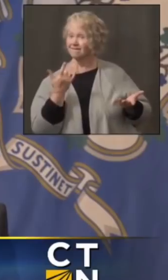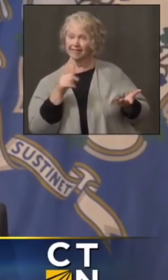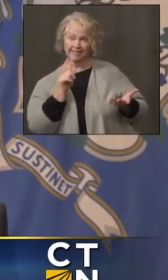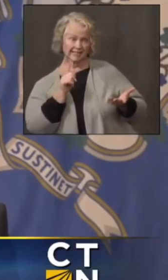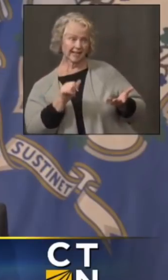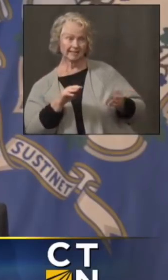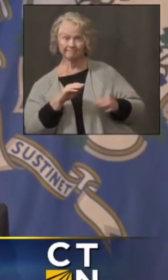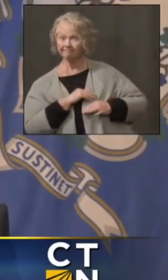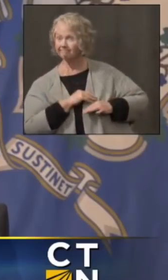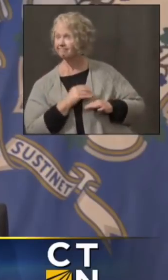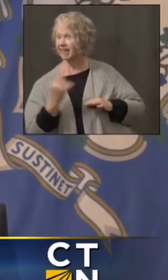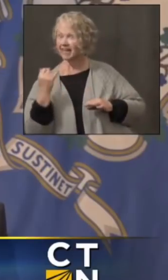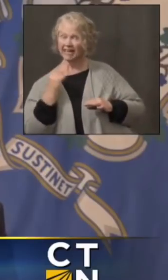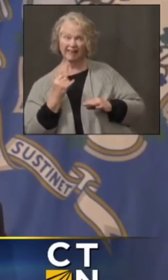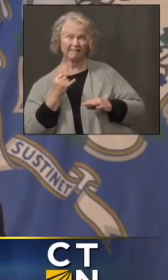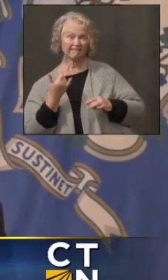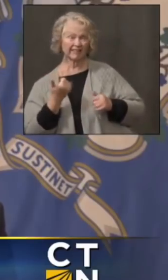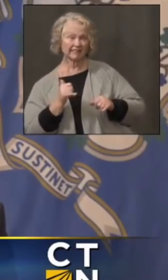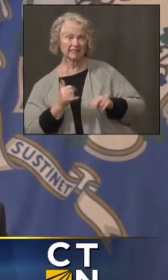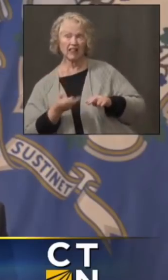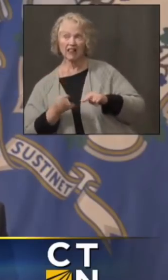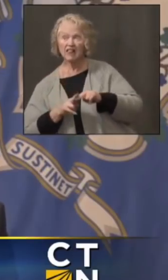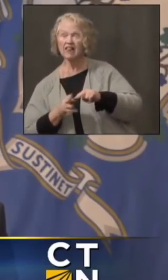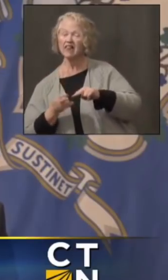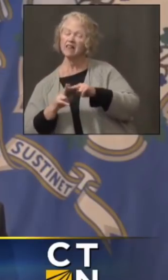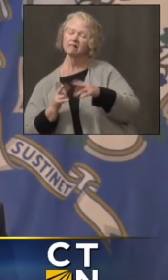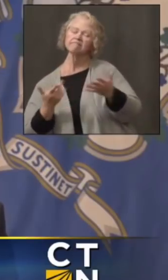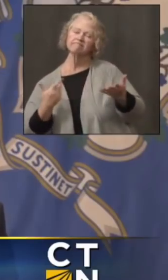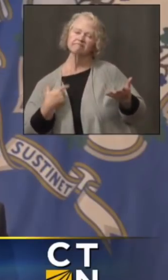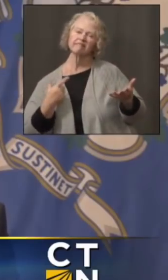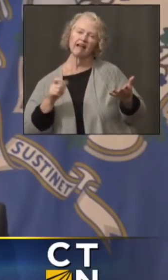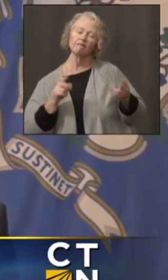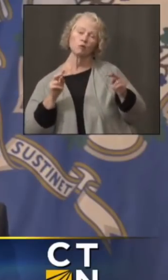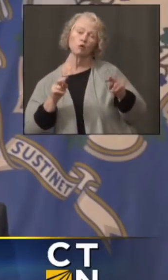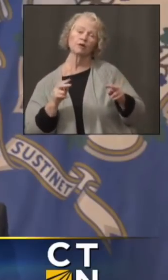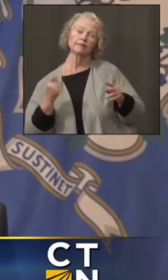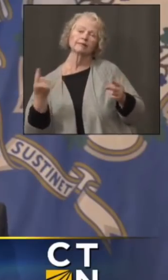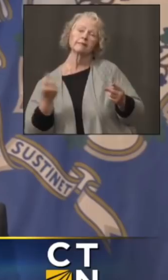at putting in another level of